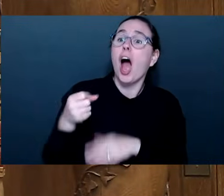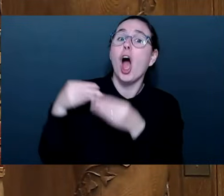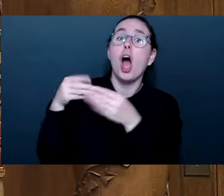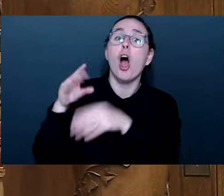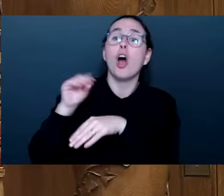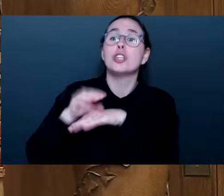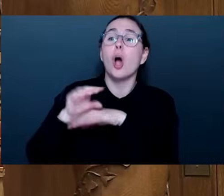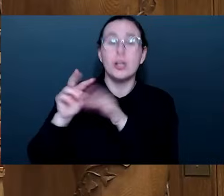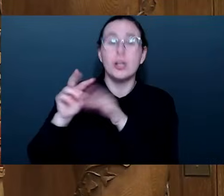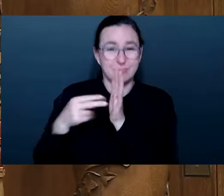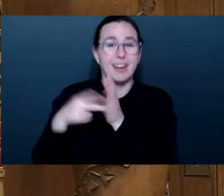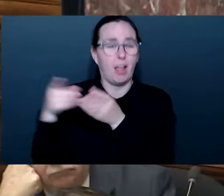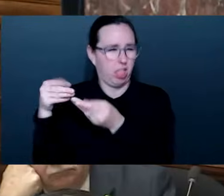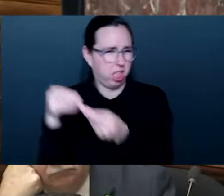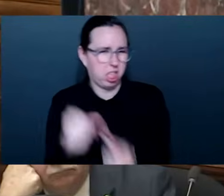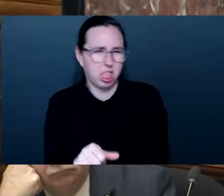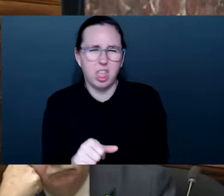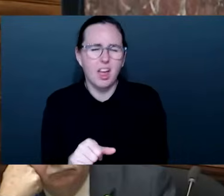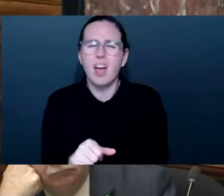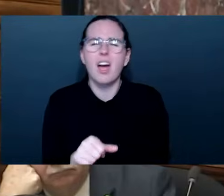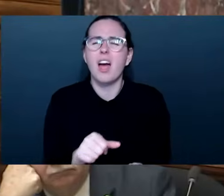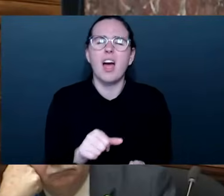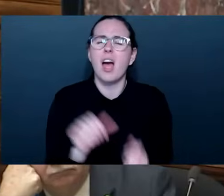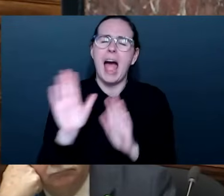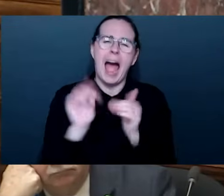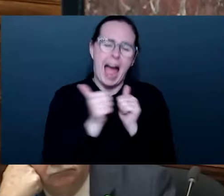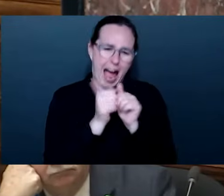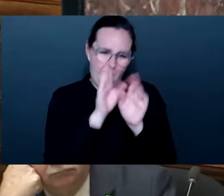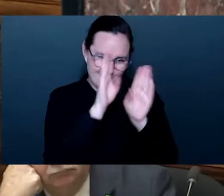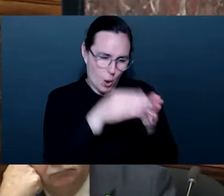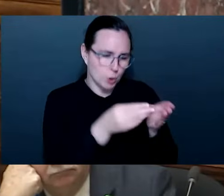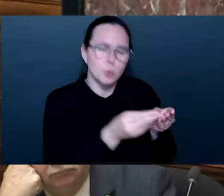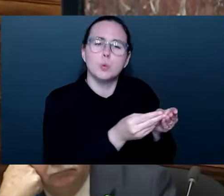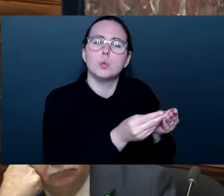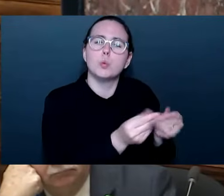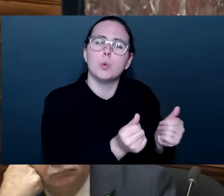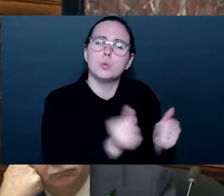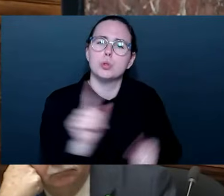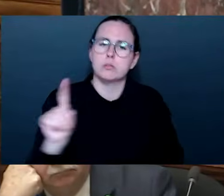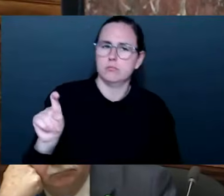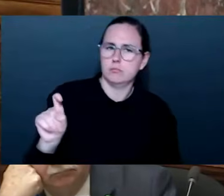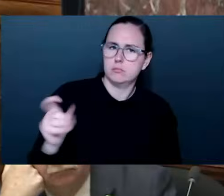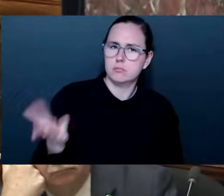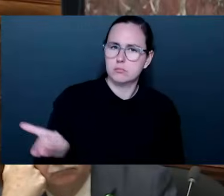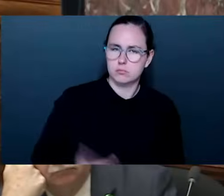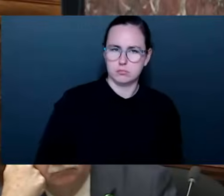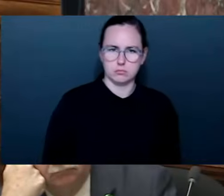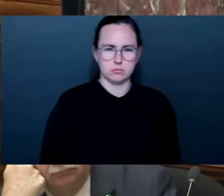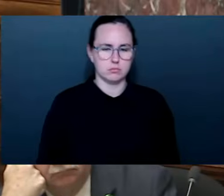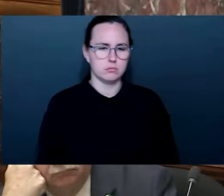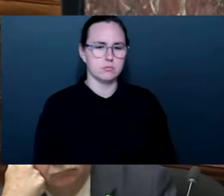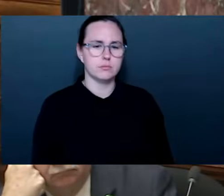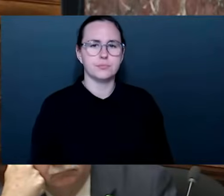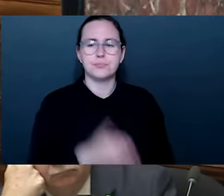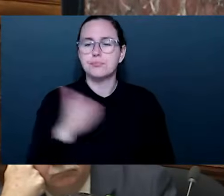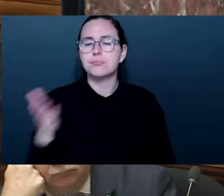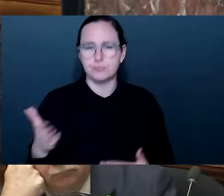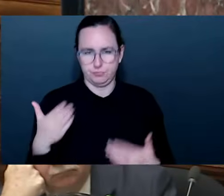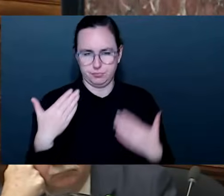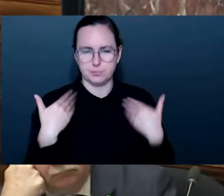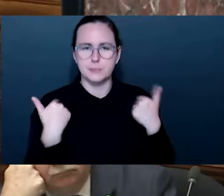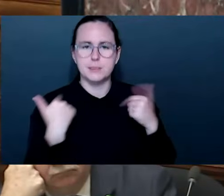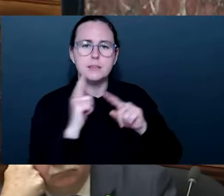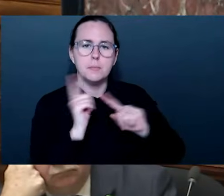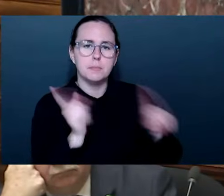Minister. Thank you, Mr. Speaker. The province has contributed a significant amount to the very solutions that the